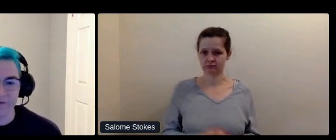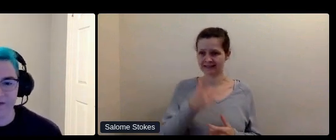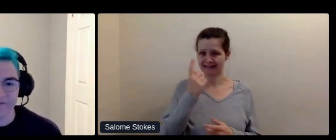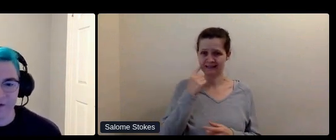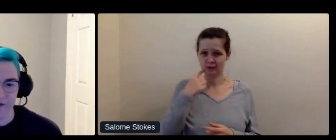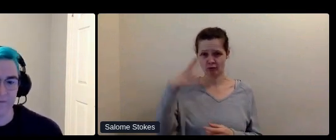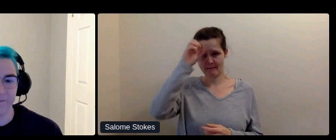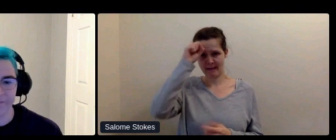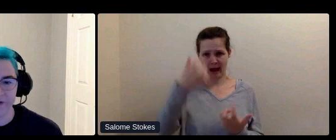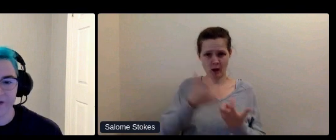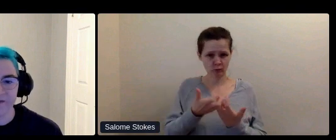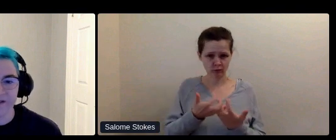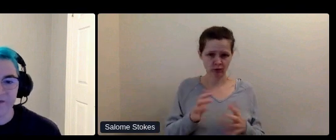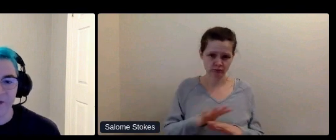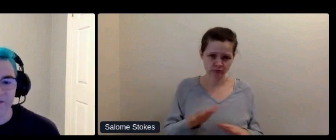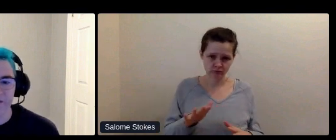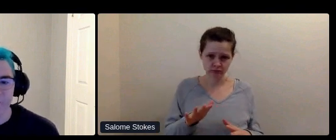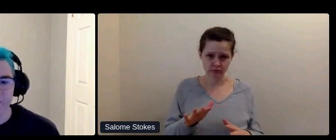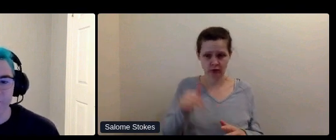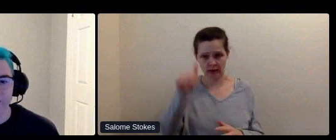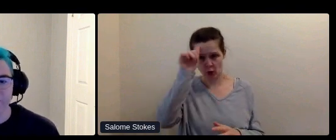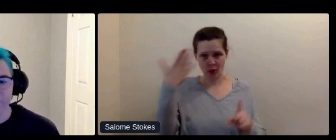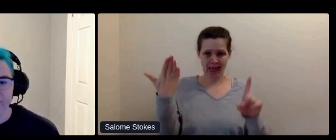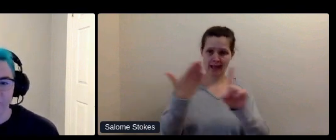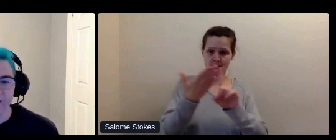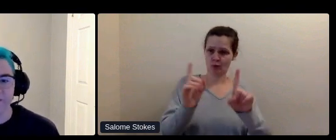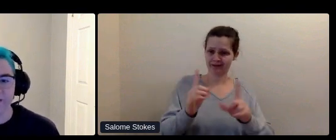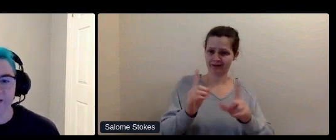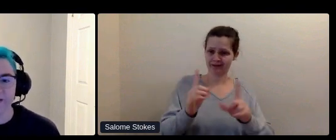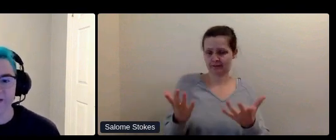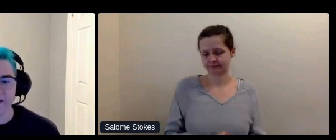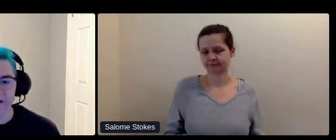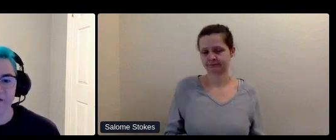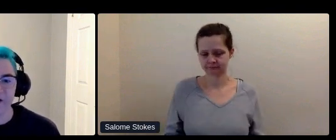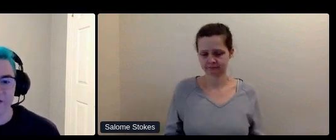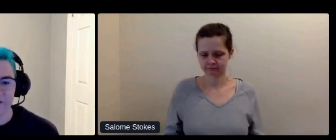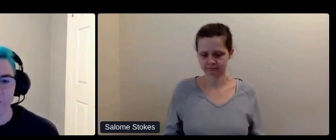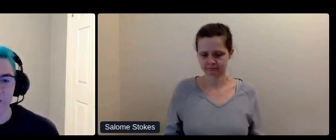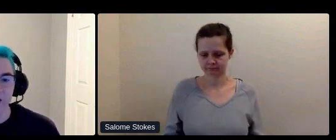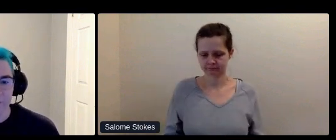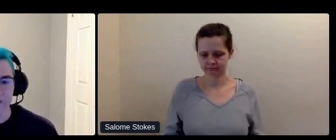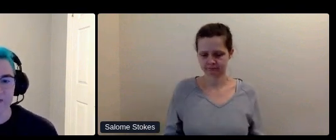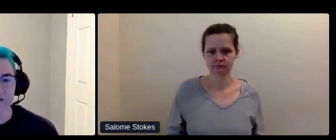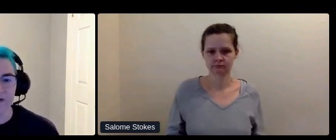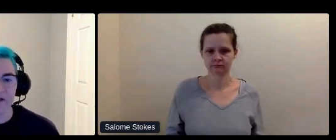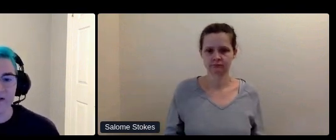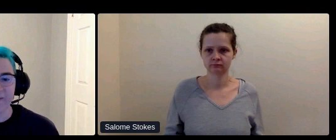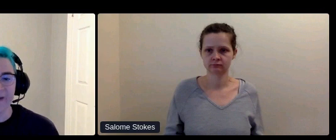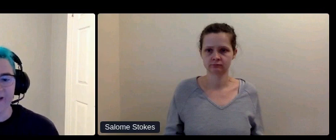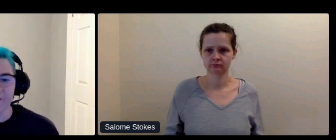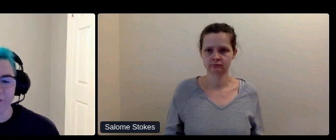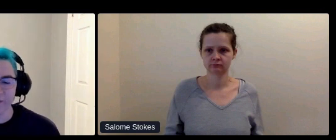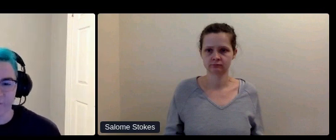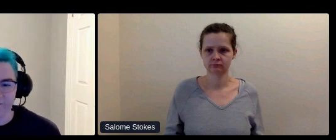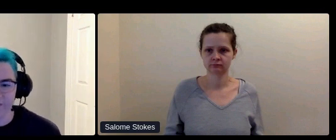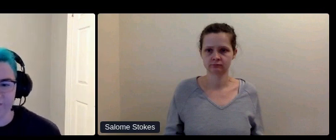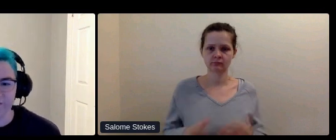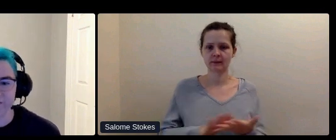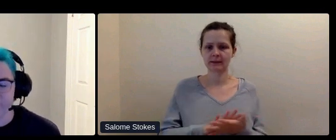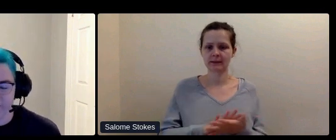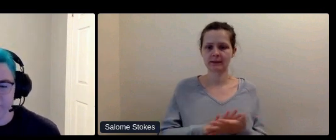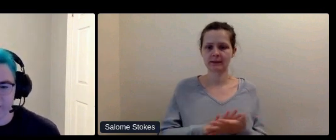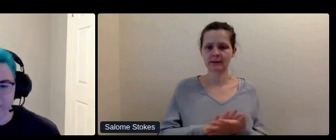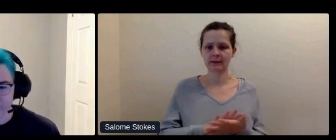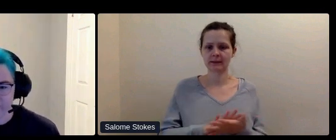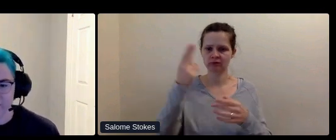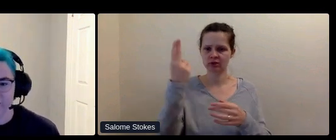their objectives are? These questions, when applied to a game, will often lead to design changes or options, like baking a blueberry muffin. It's